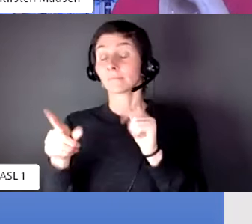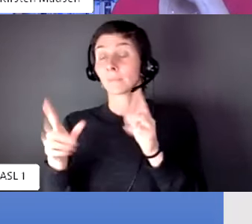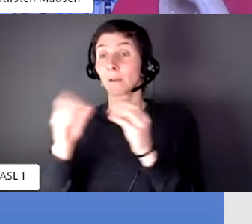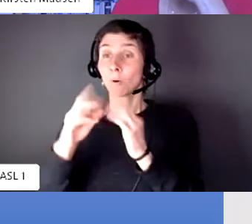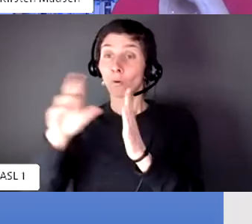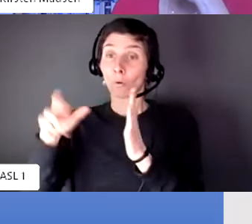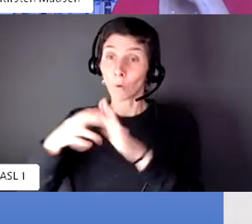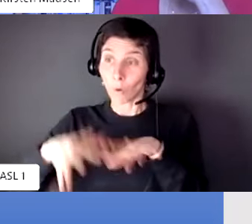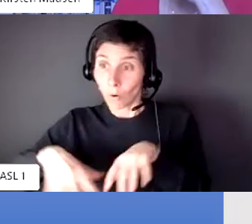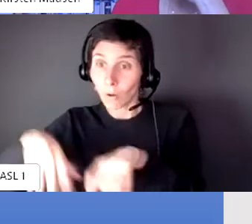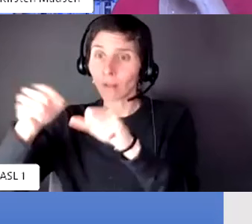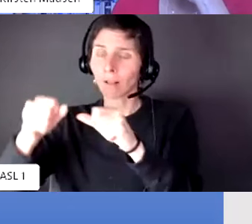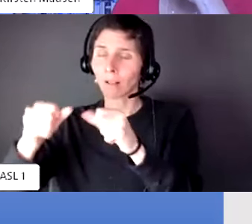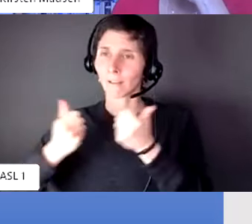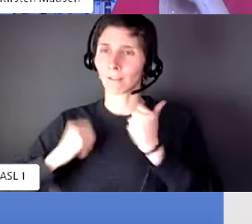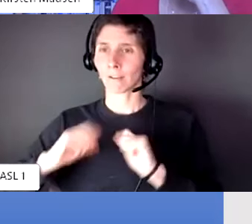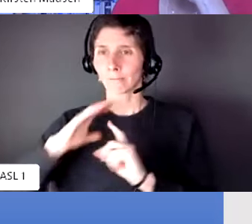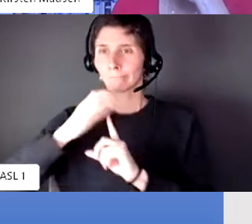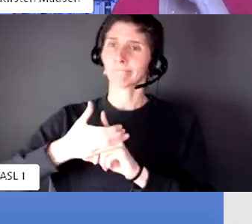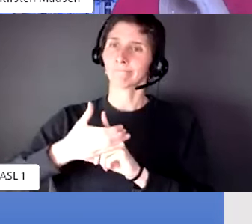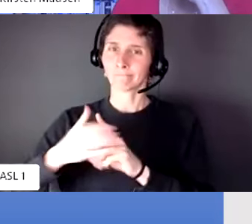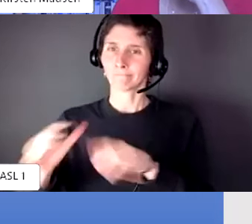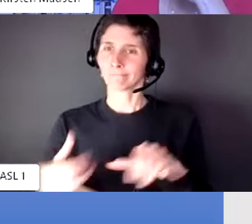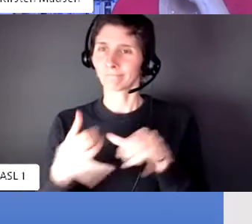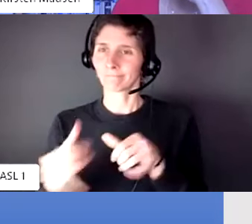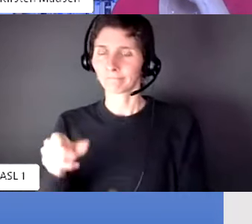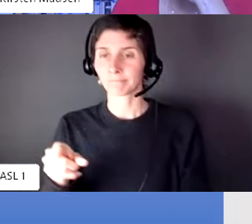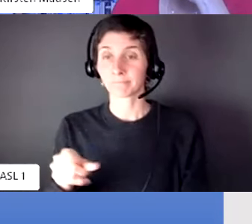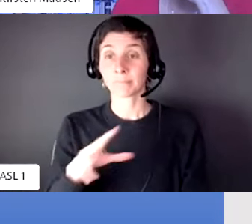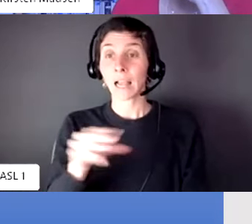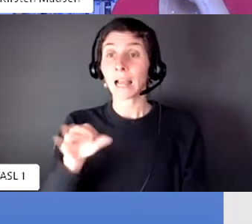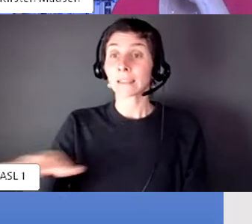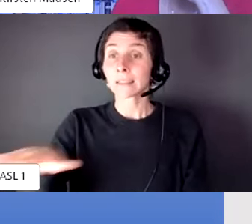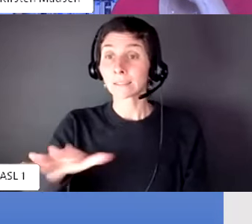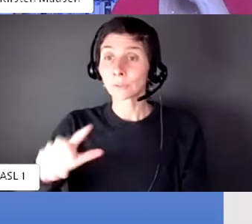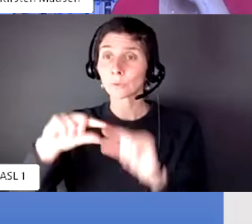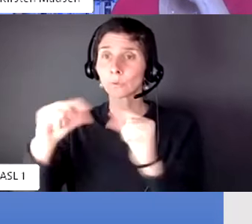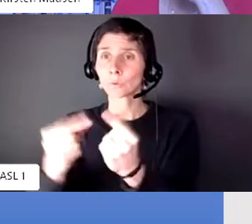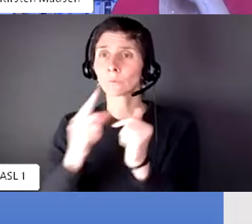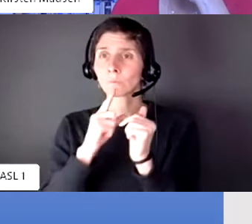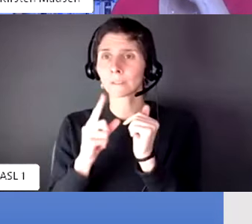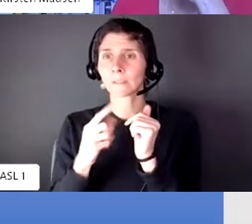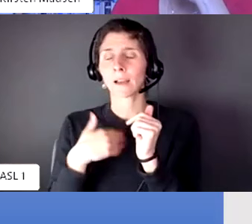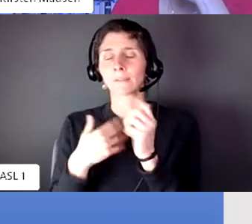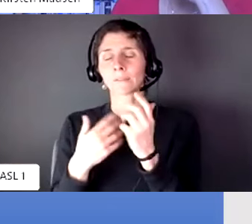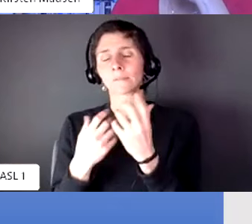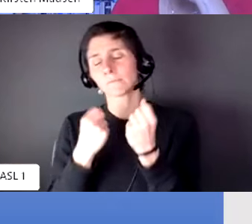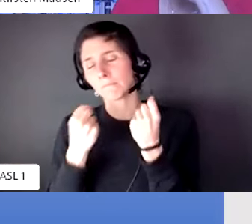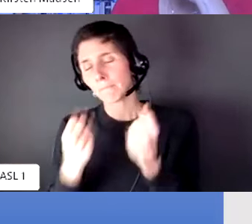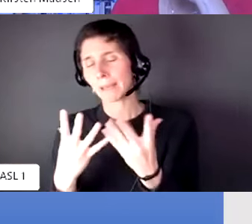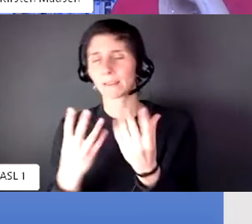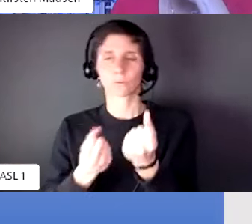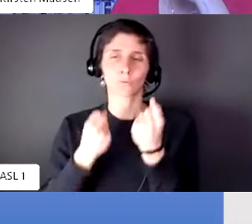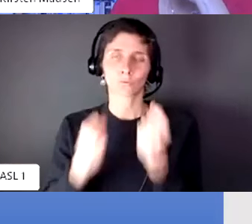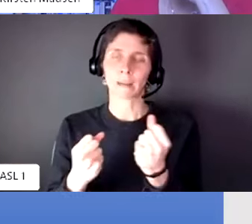in, but it's also important to understand that, this group has amazing, huge strengths. I